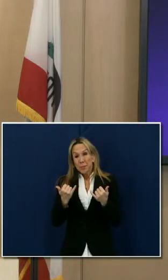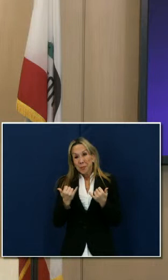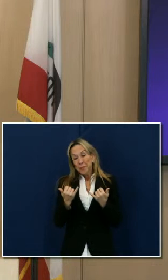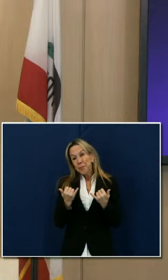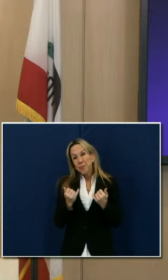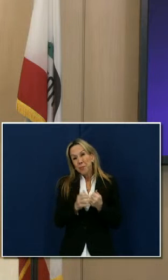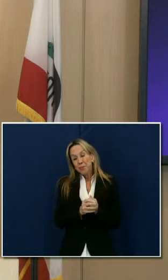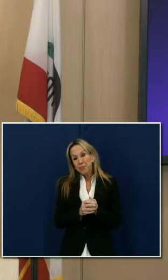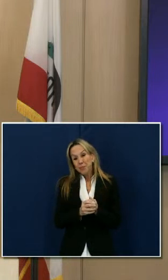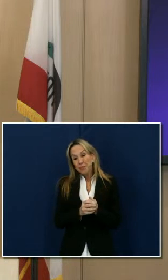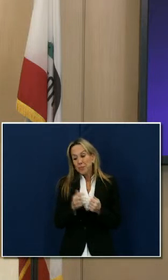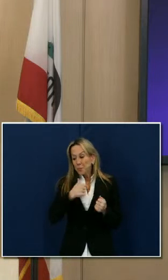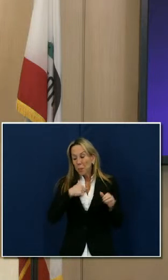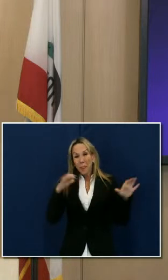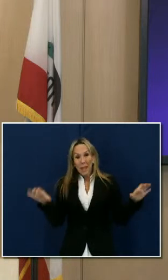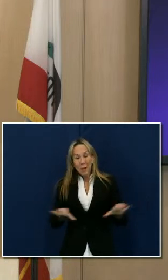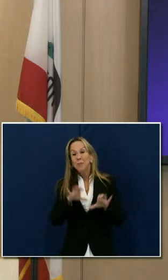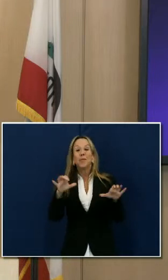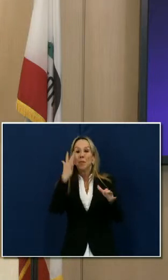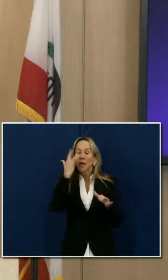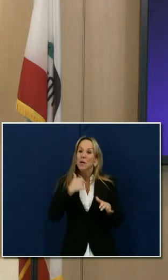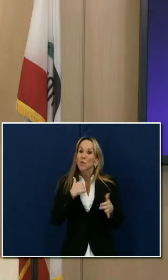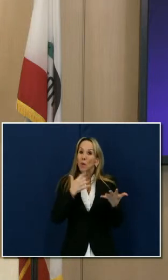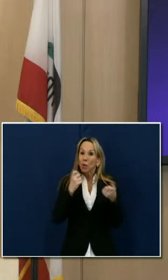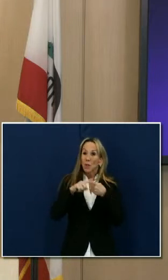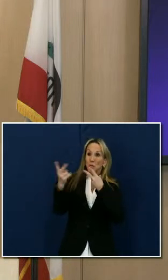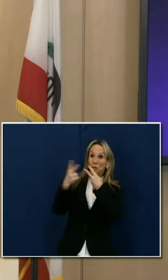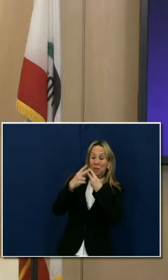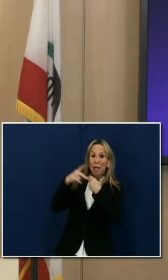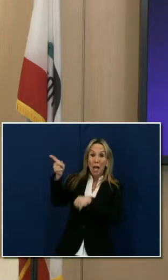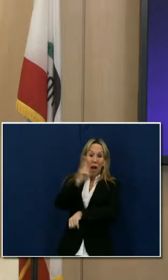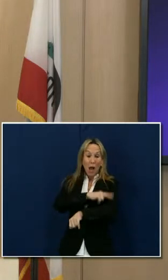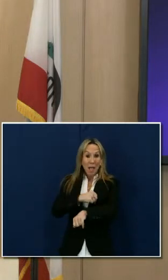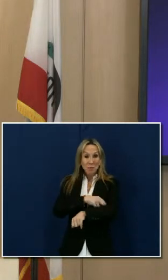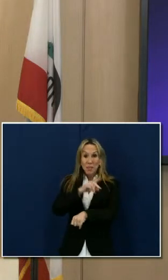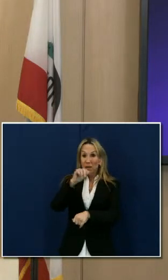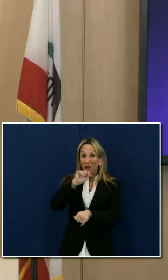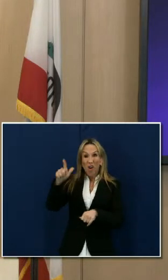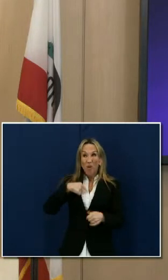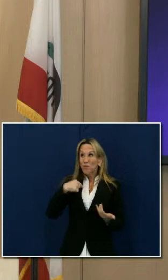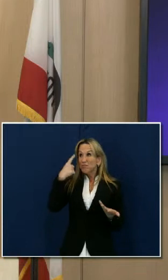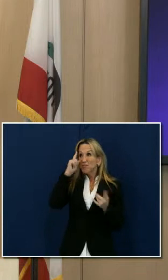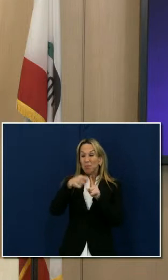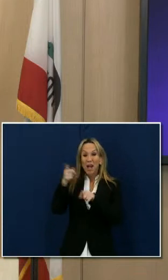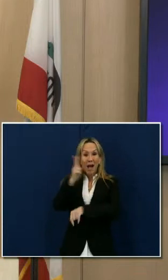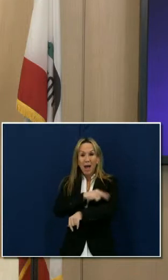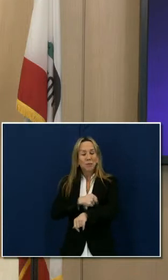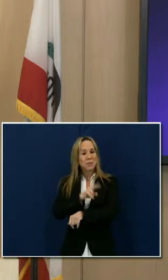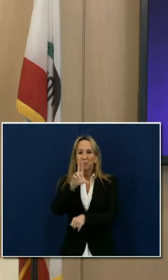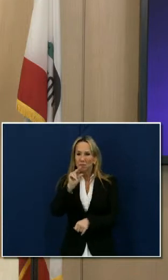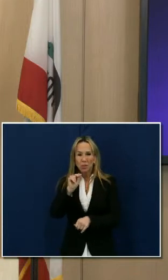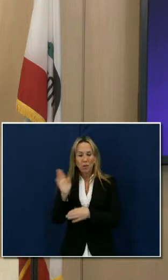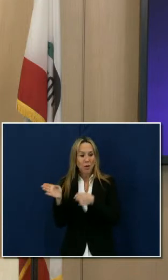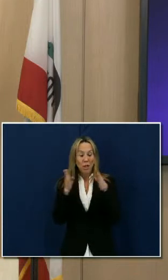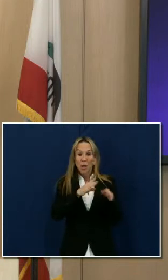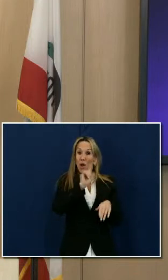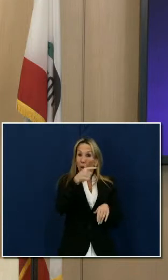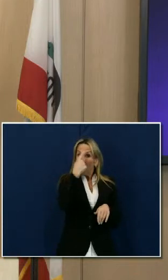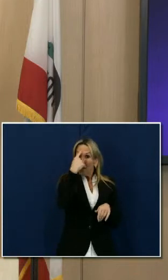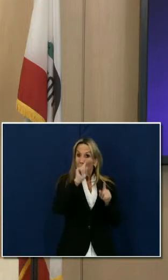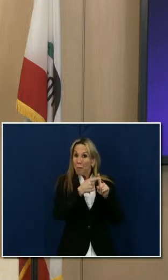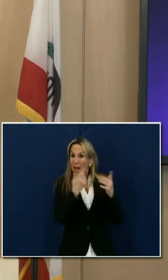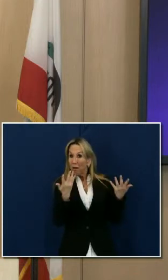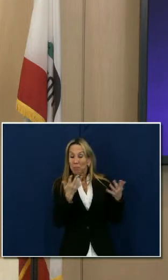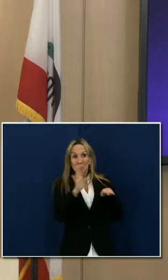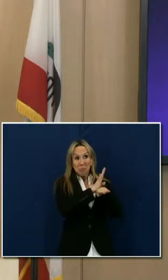order to singularly preserve the hospital capacity, nor are we taking actions singularly to help get us in a position to be able to open